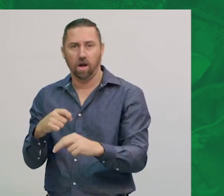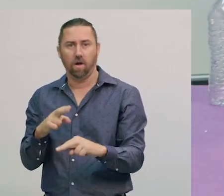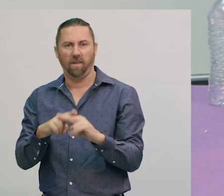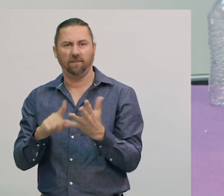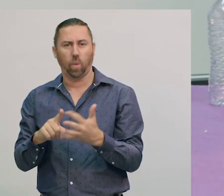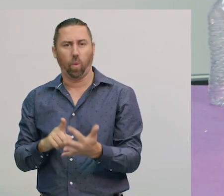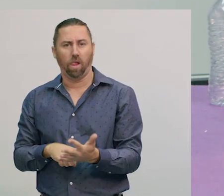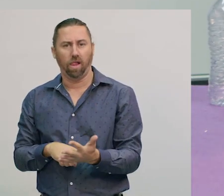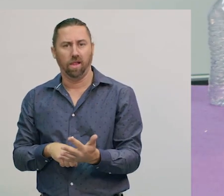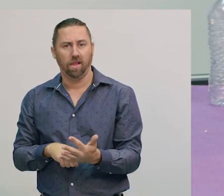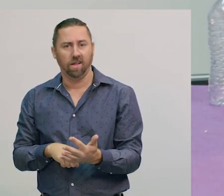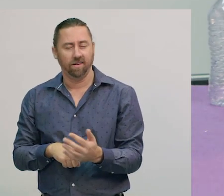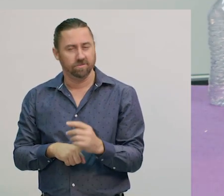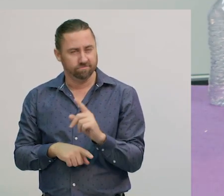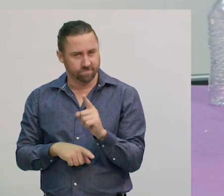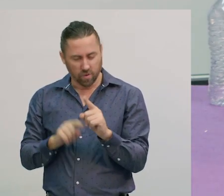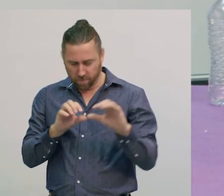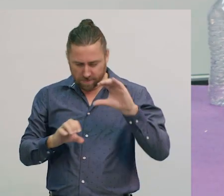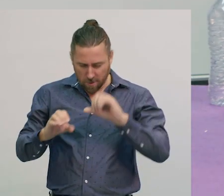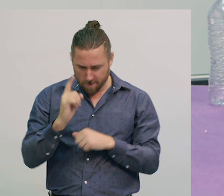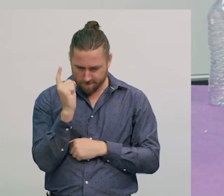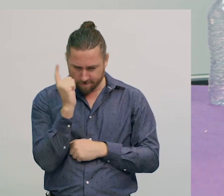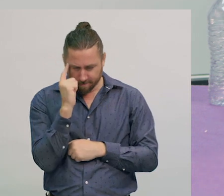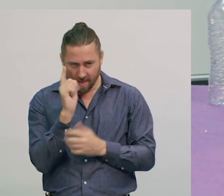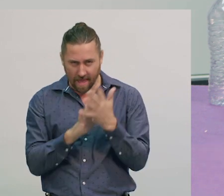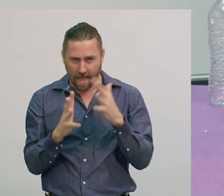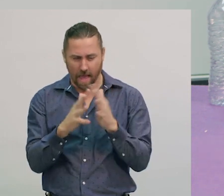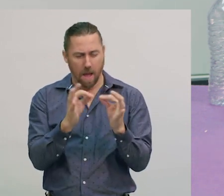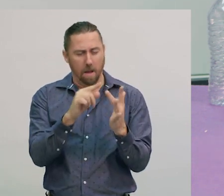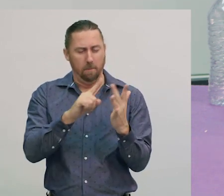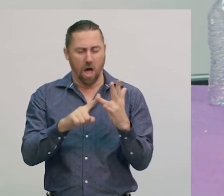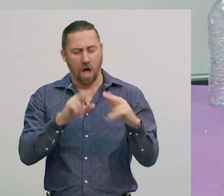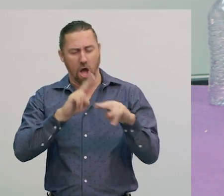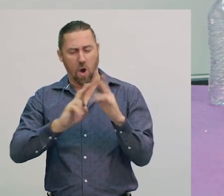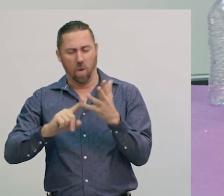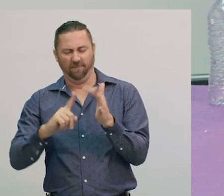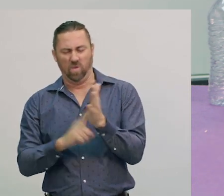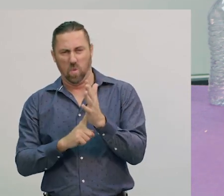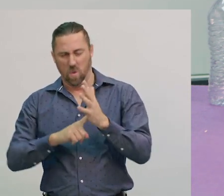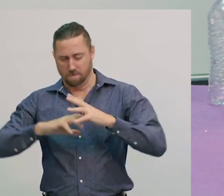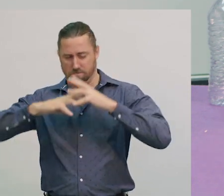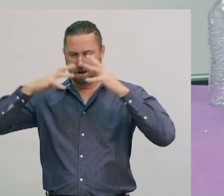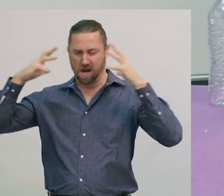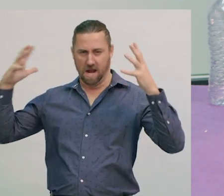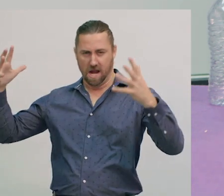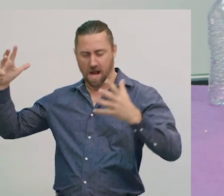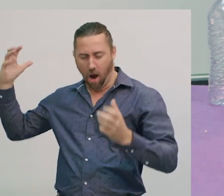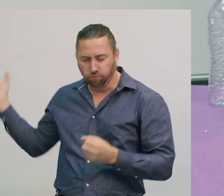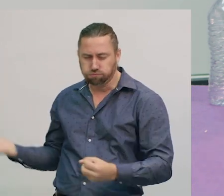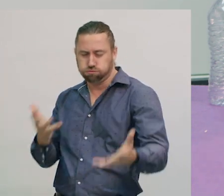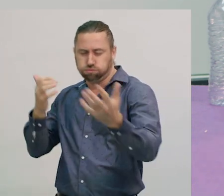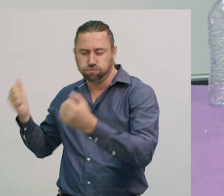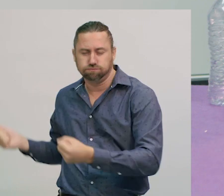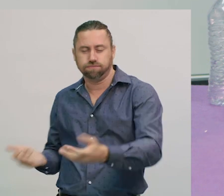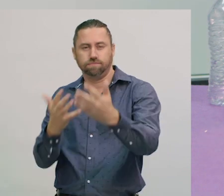fuel. Scientists are looking at how to produce this biofuel in large quantities. So,